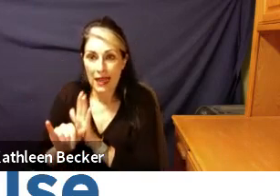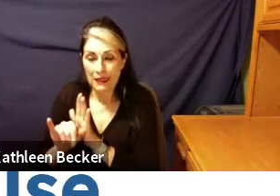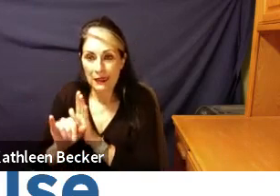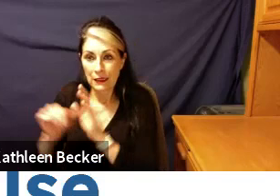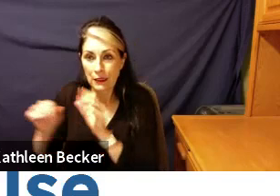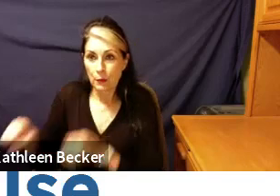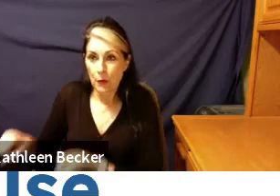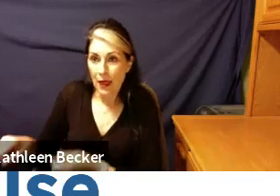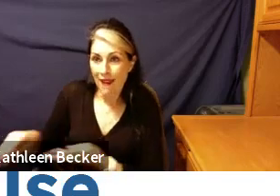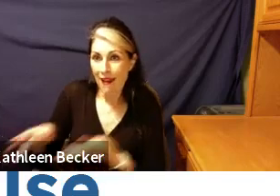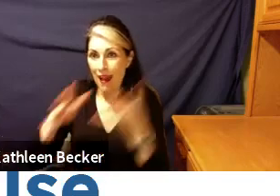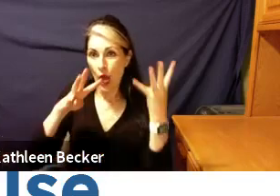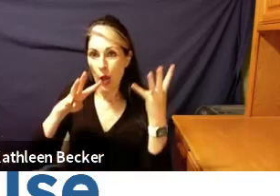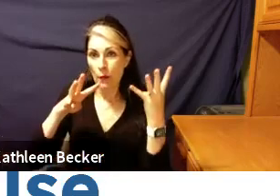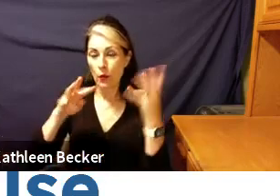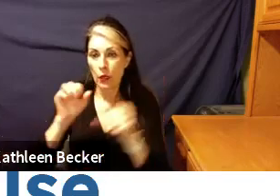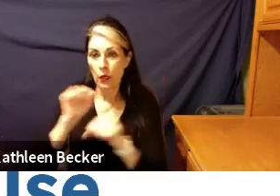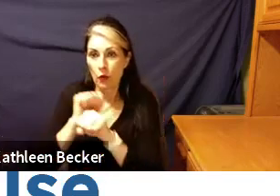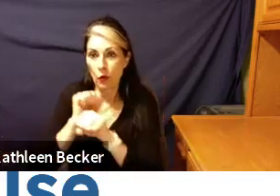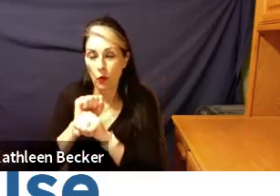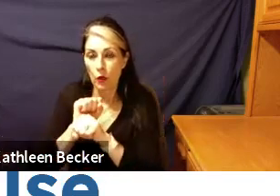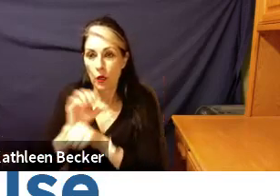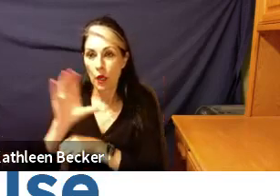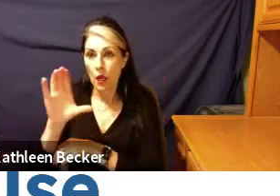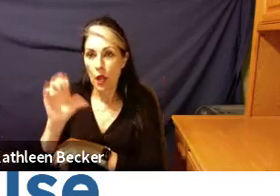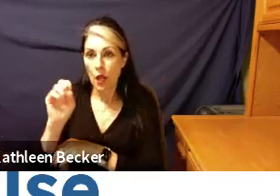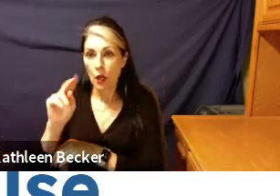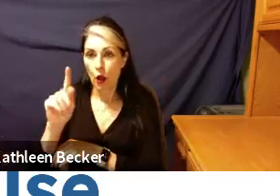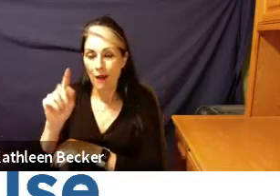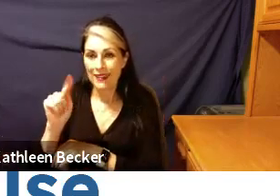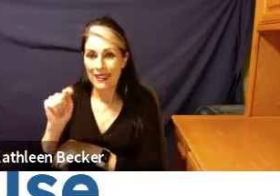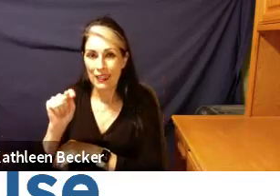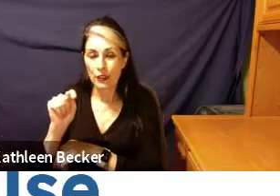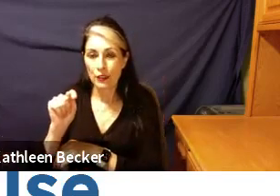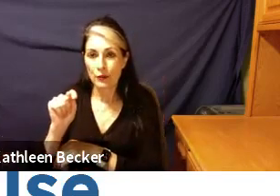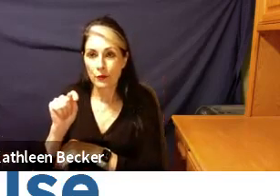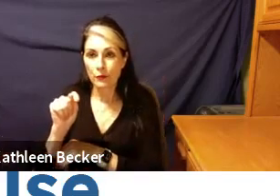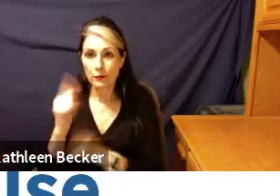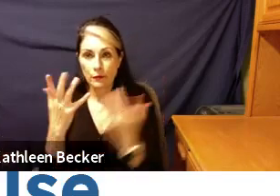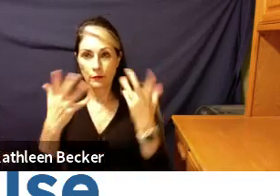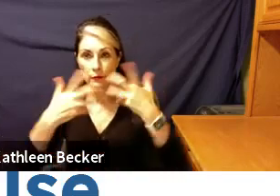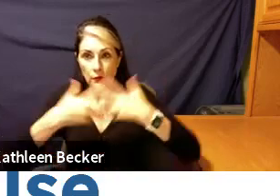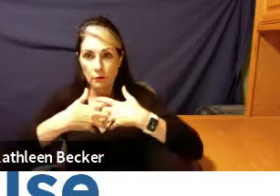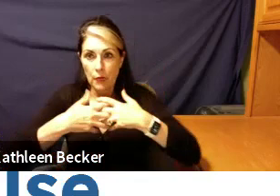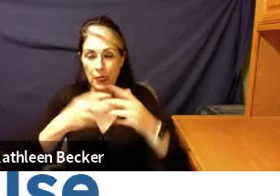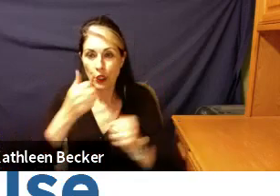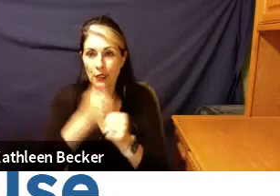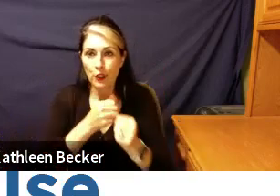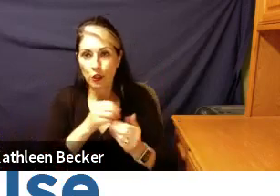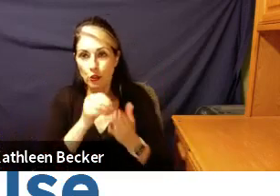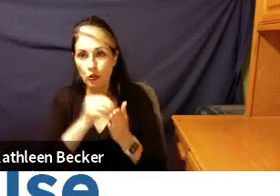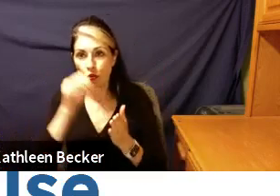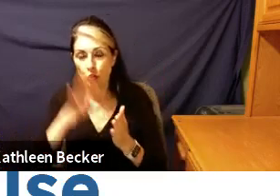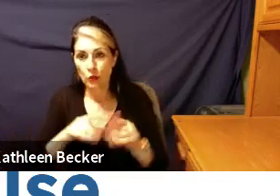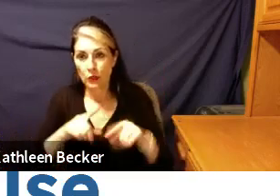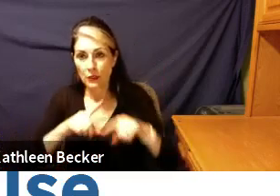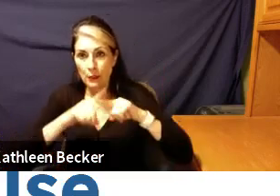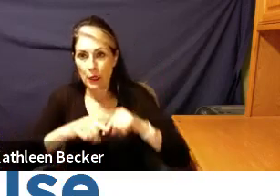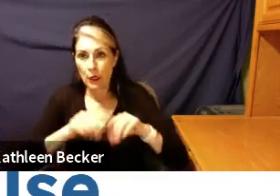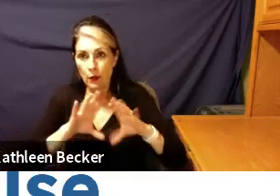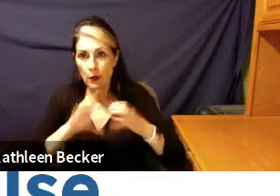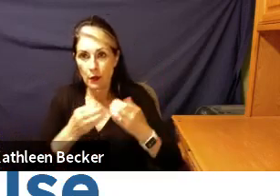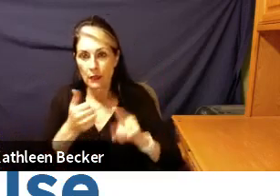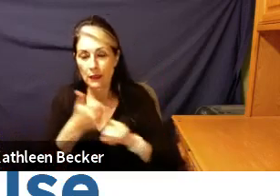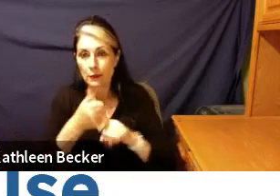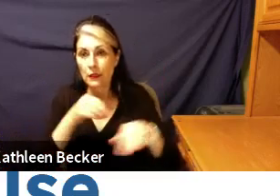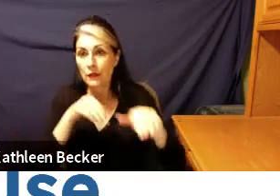uploading their work. The content areas will be customized for each student based on the classes that they are enrolled